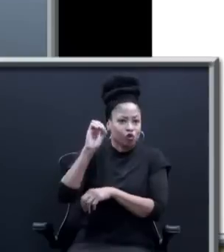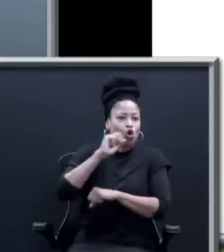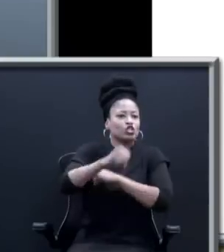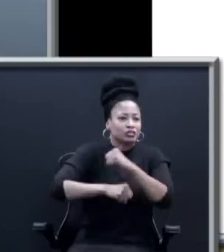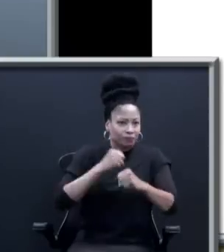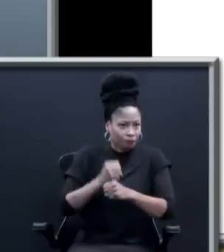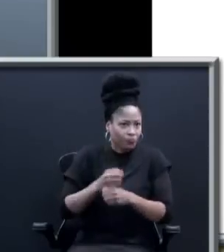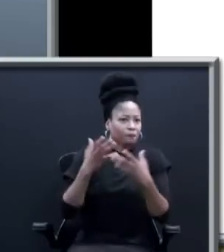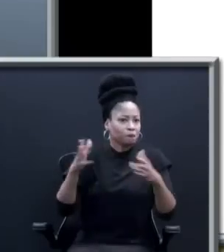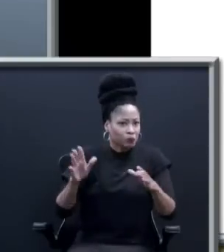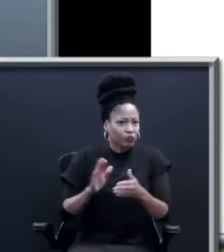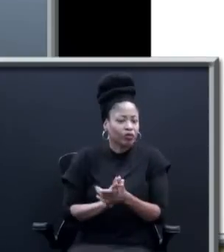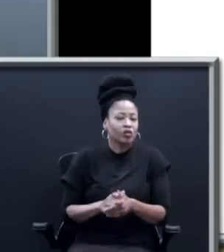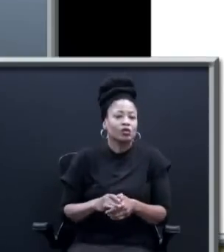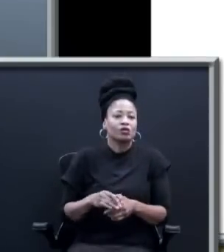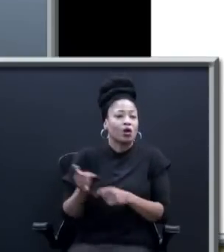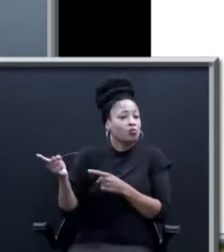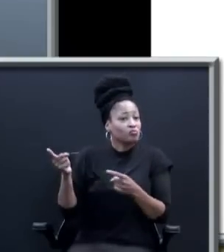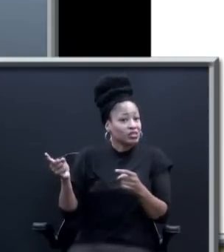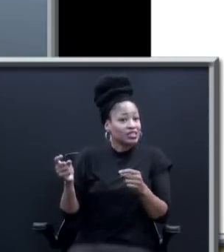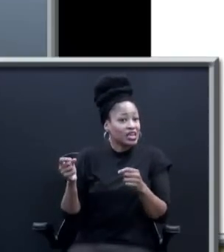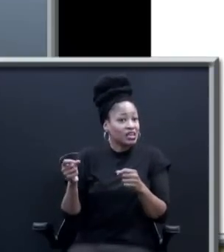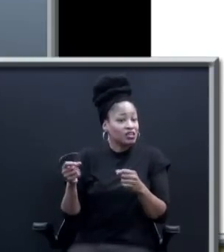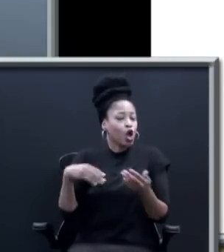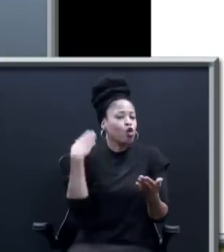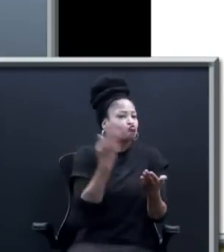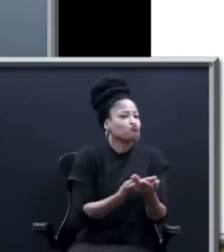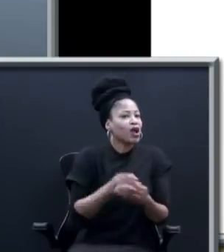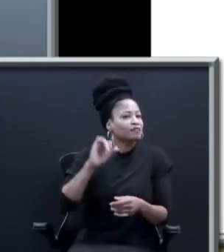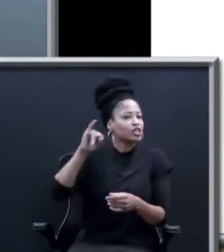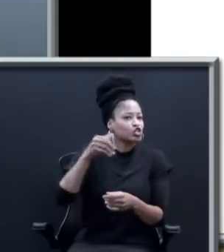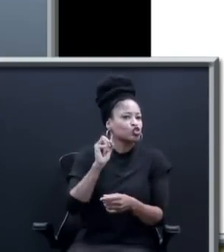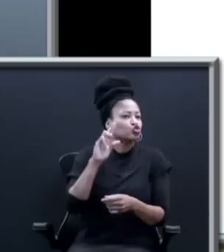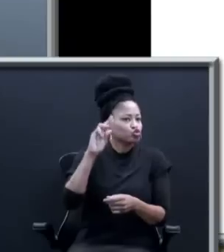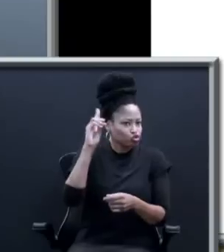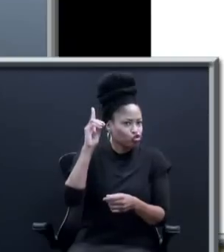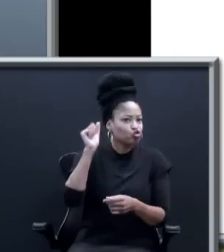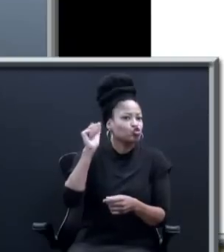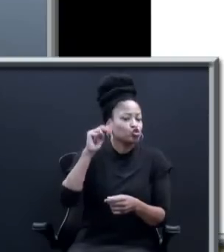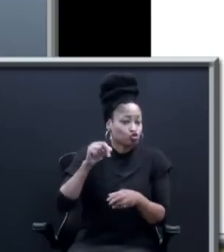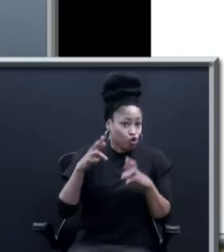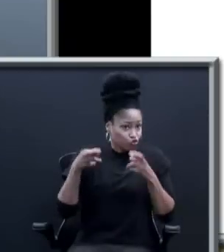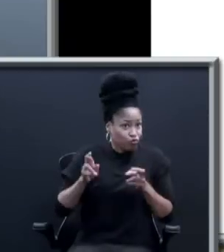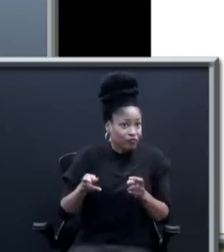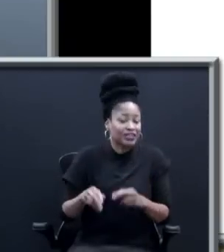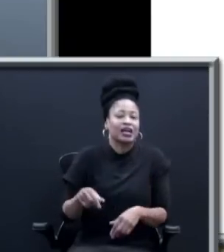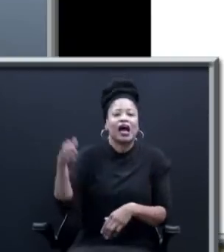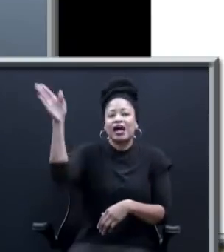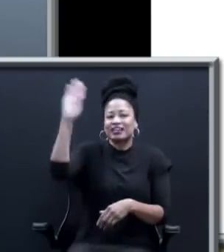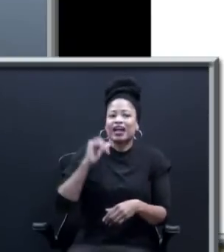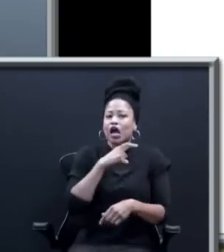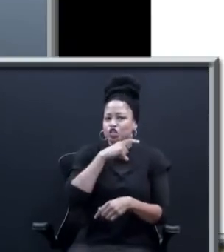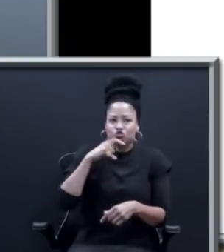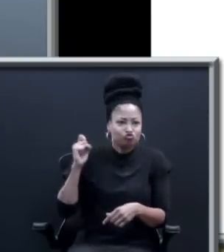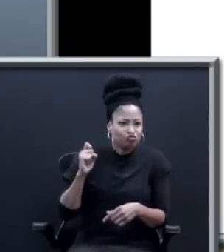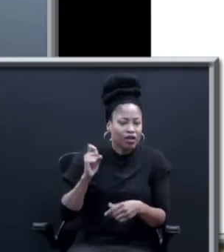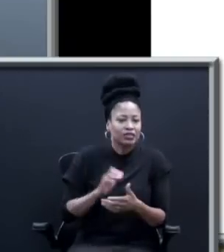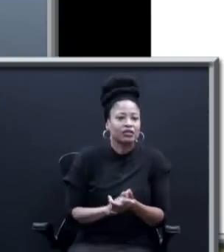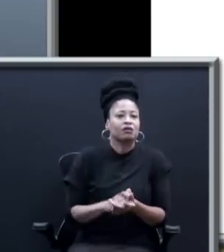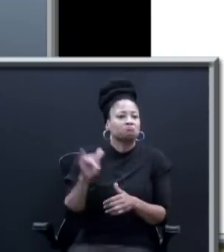Jordan River, God dried it up too. And when they crossed the Jordan River, they was in the promised